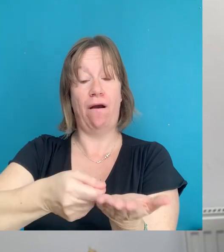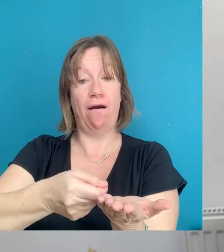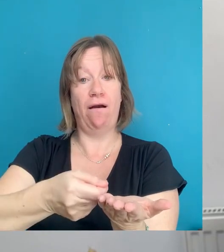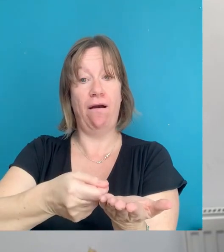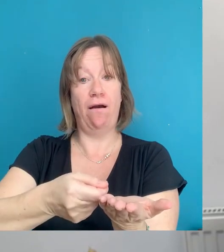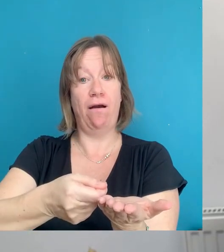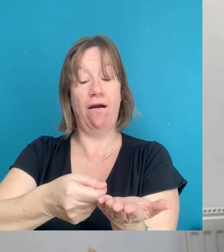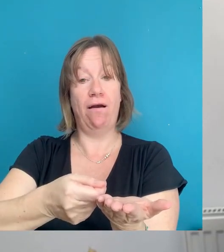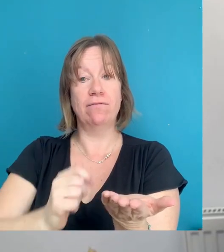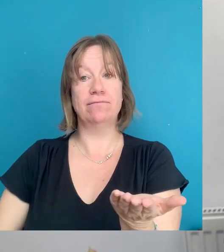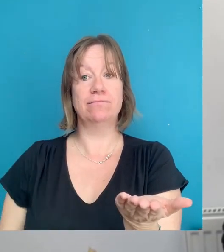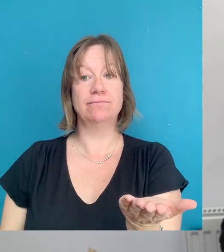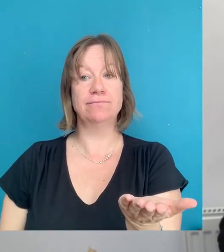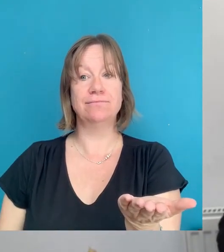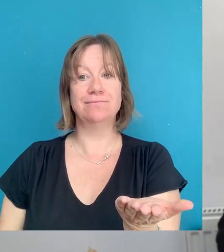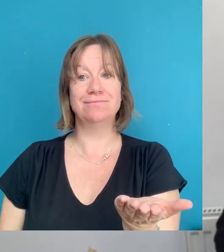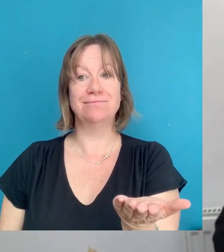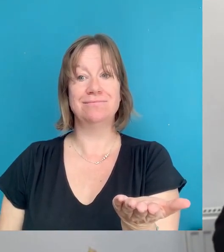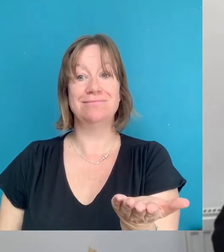That's inky side up.